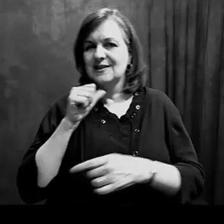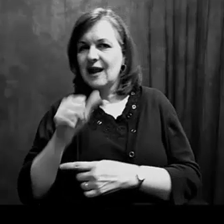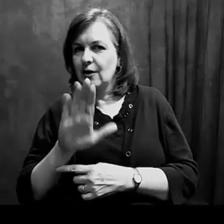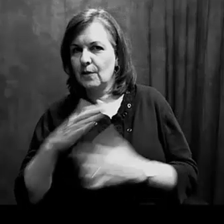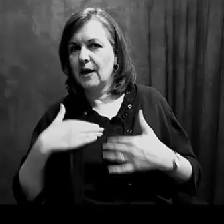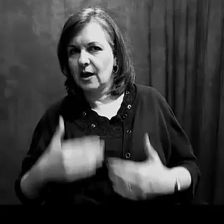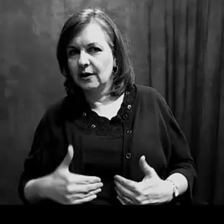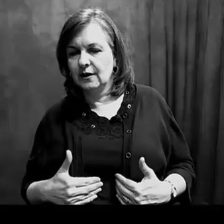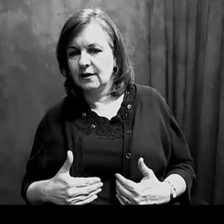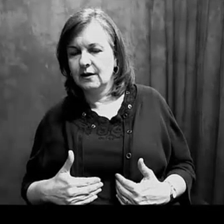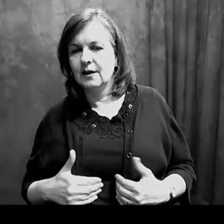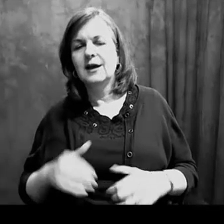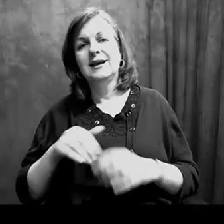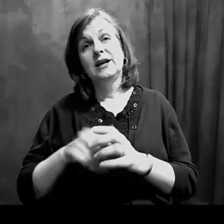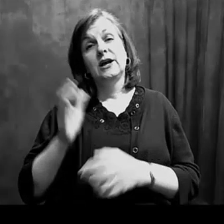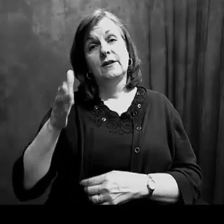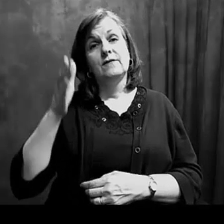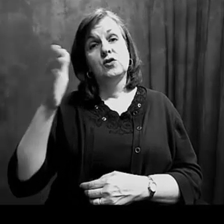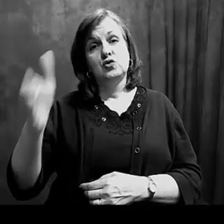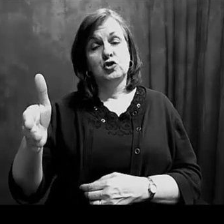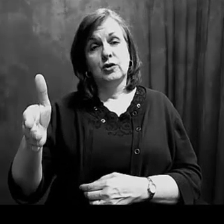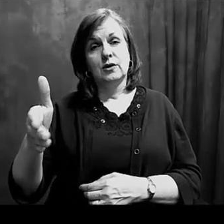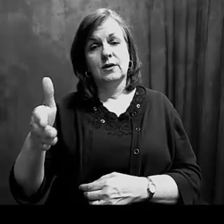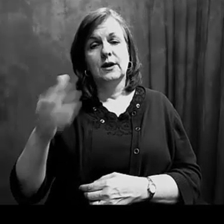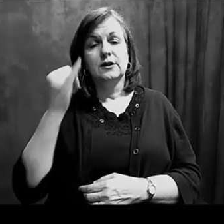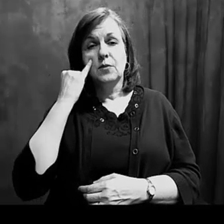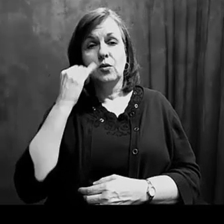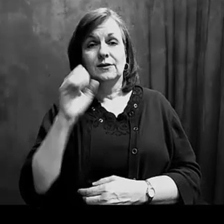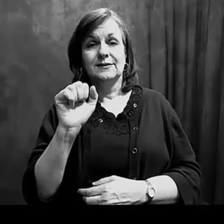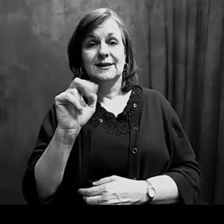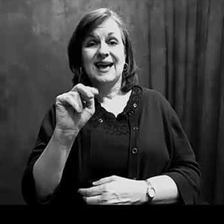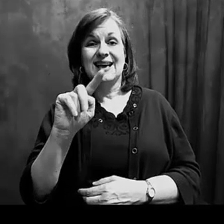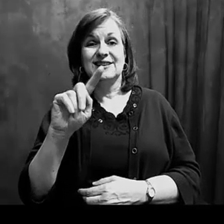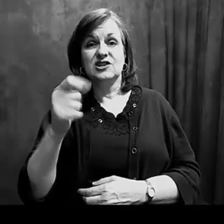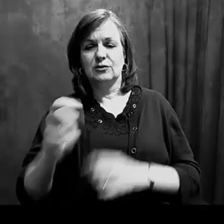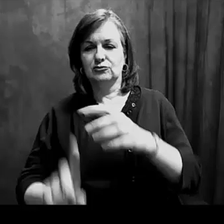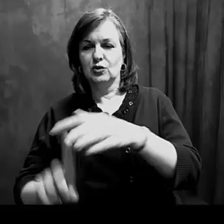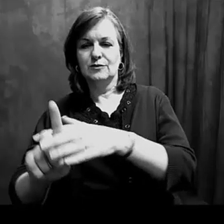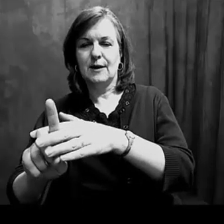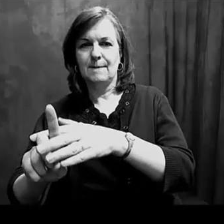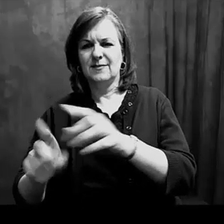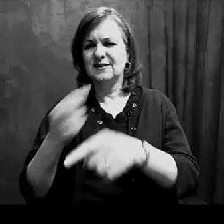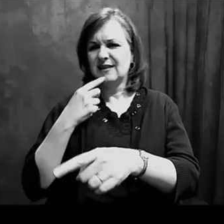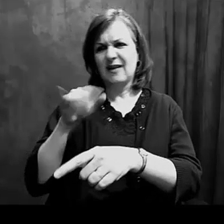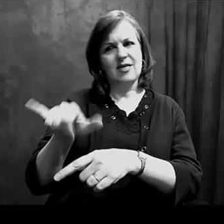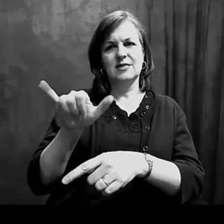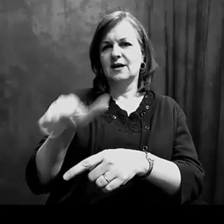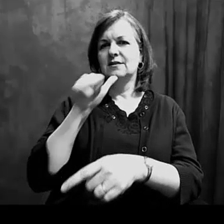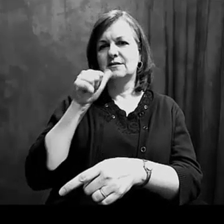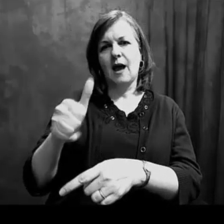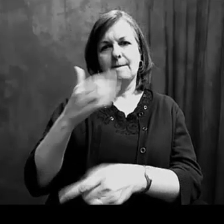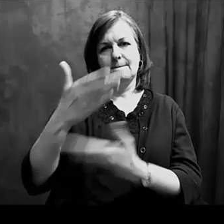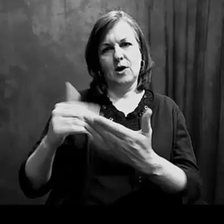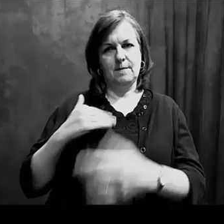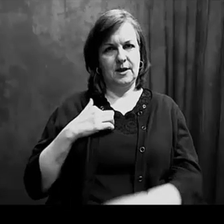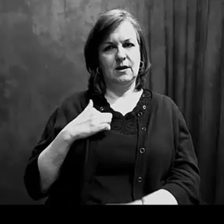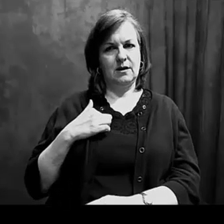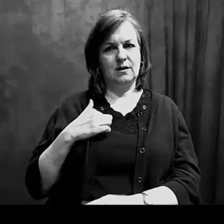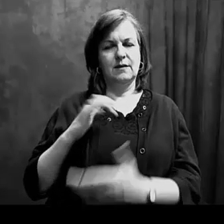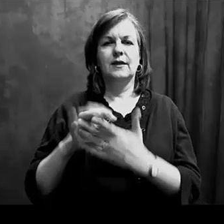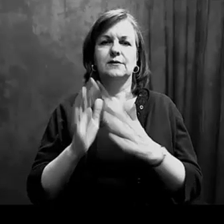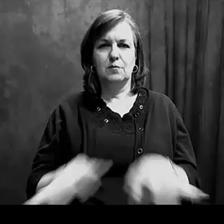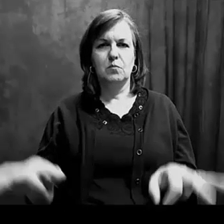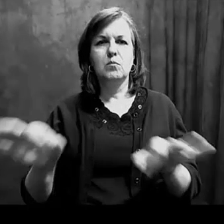looking for is in the future being able to say when there's an antigen, what's not part of you. Really